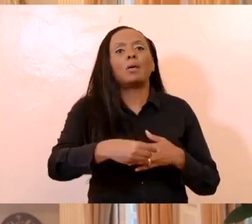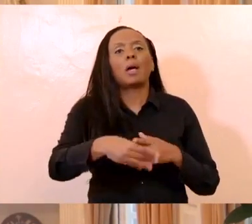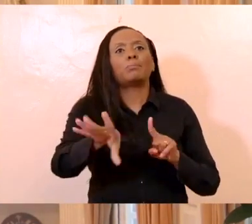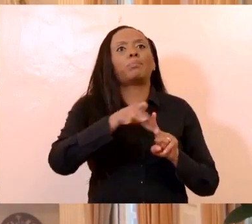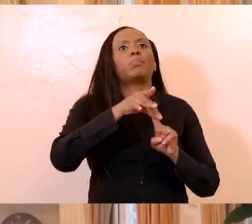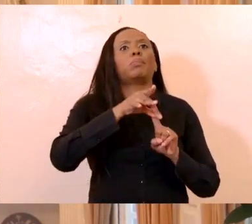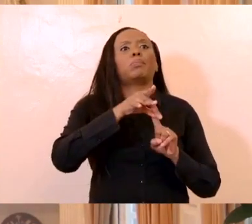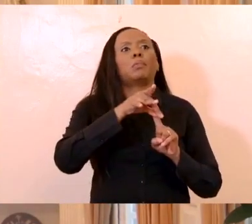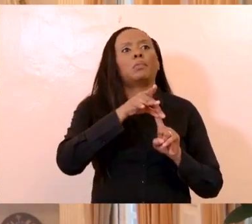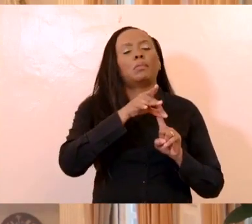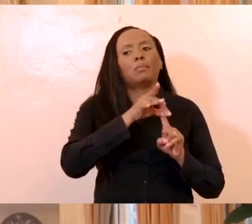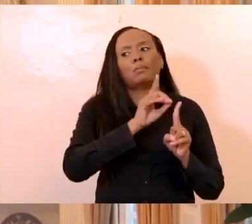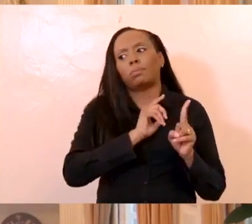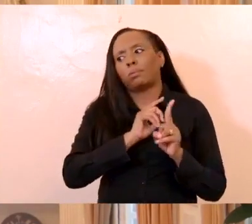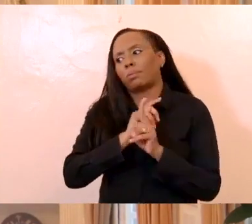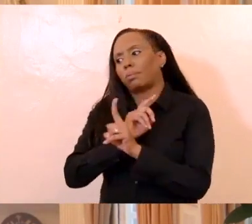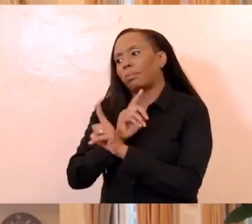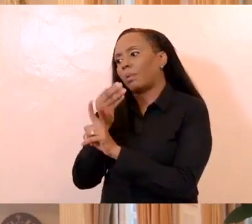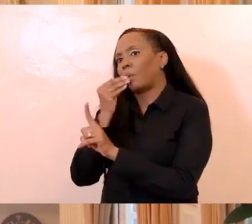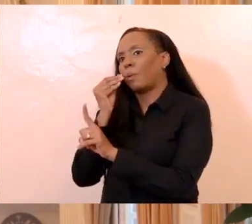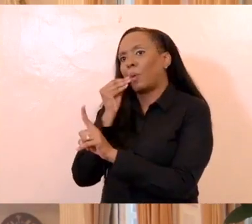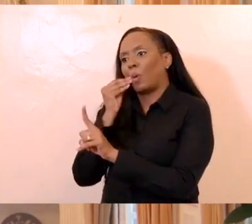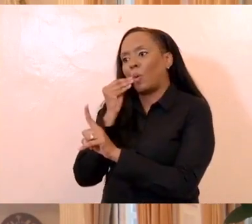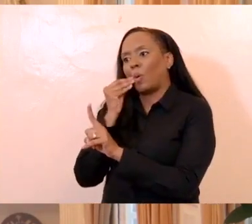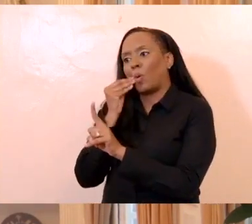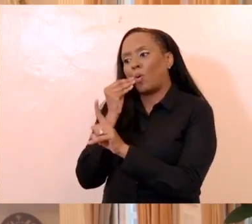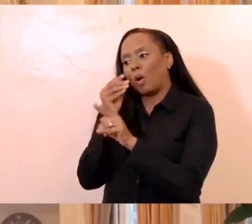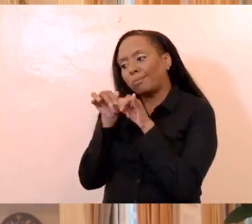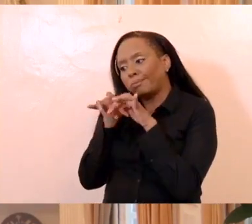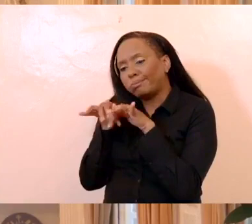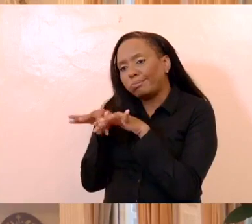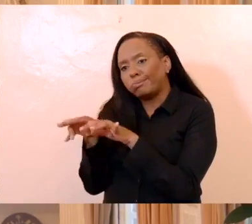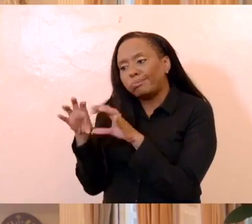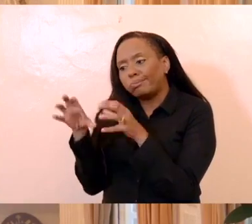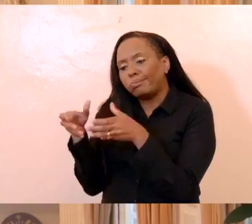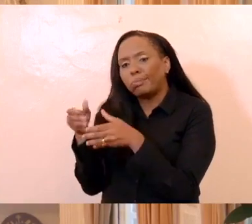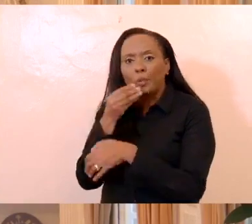to see if we can resolve. So,